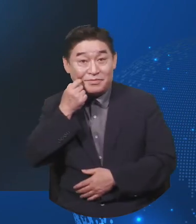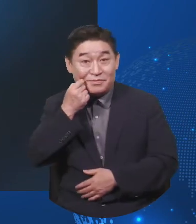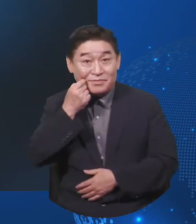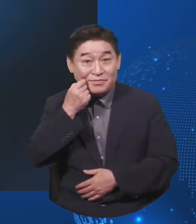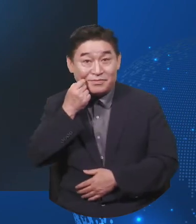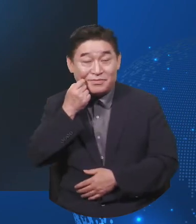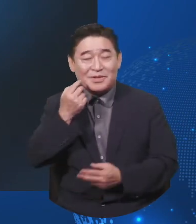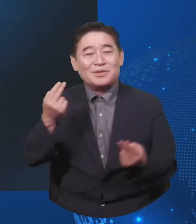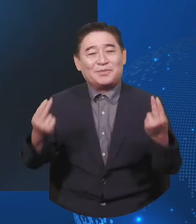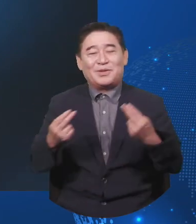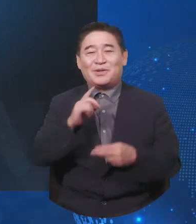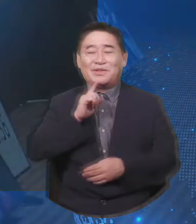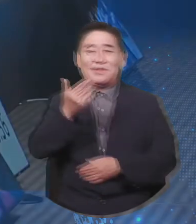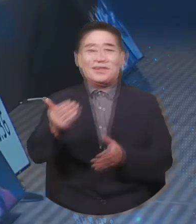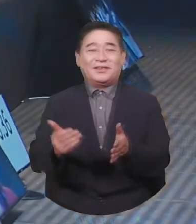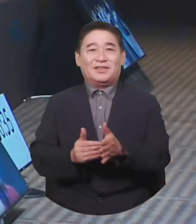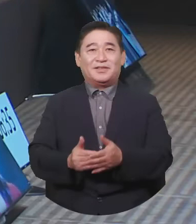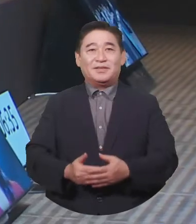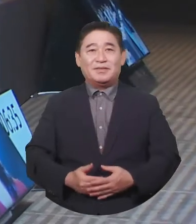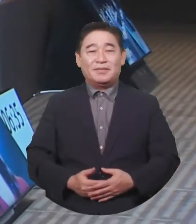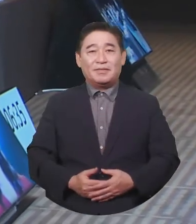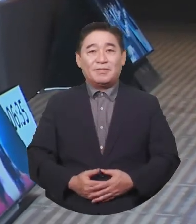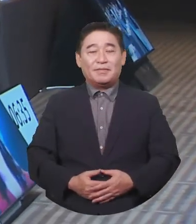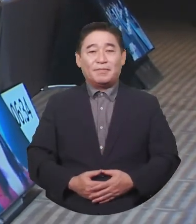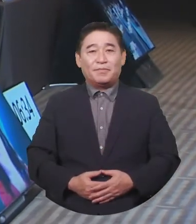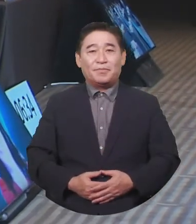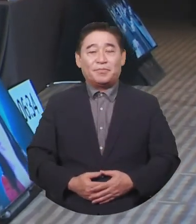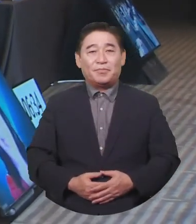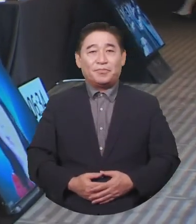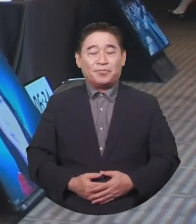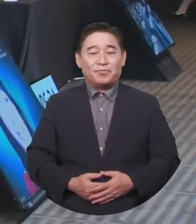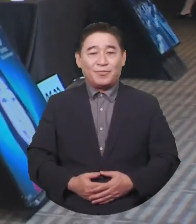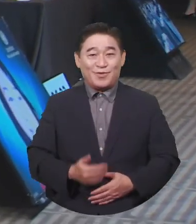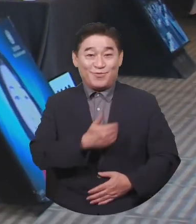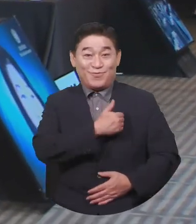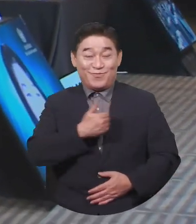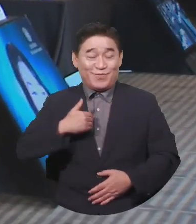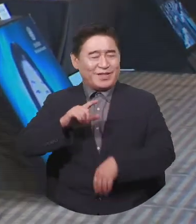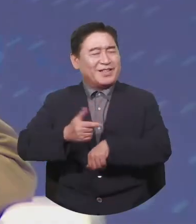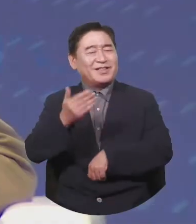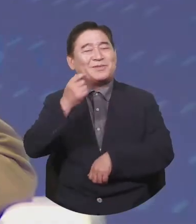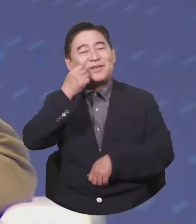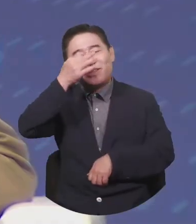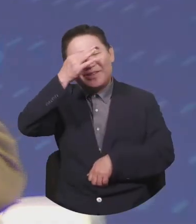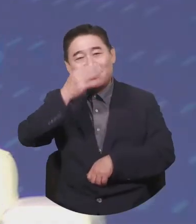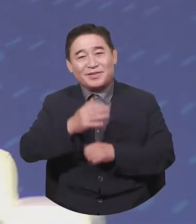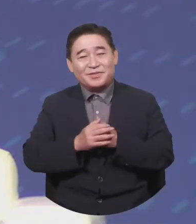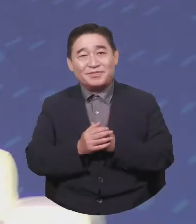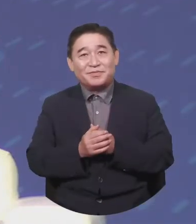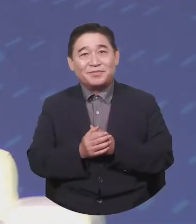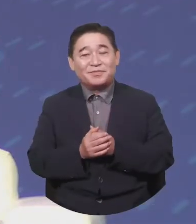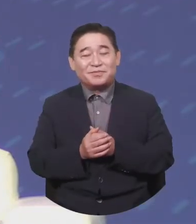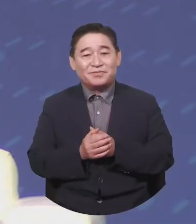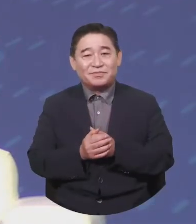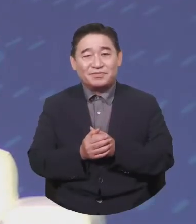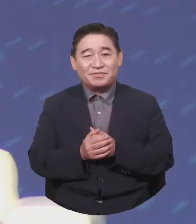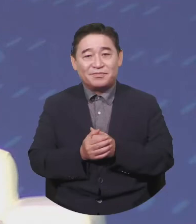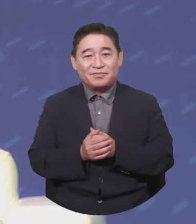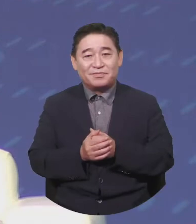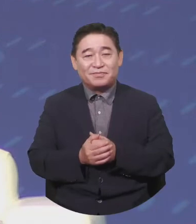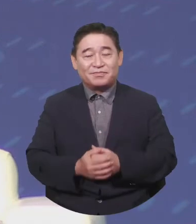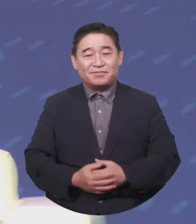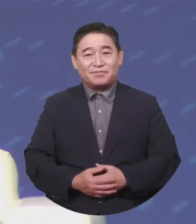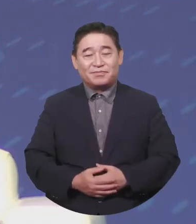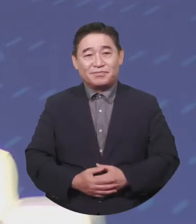you. So I'm sorry, so sorry, I can't give you enough time to make your answer. So, and then Raga, also you have